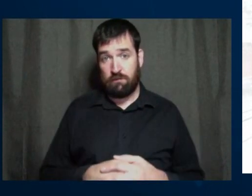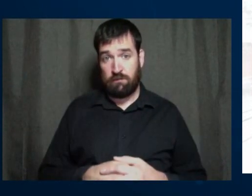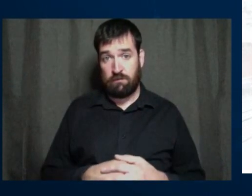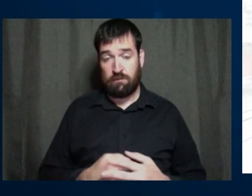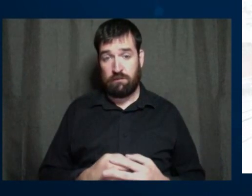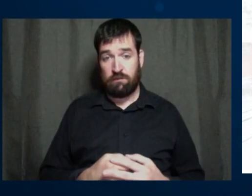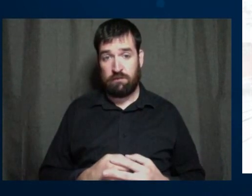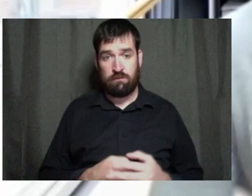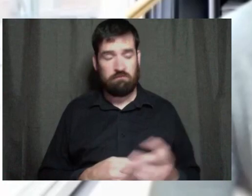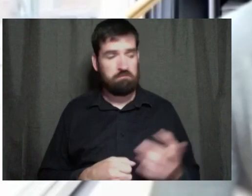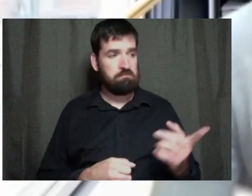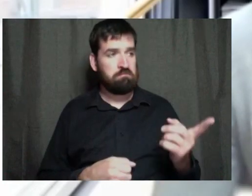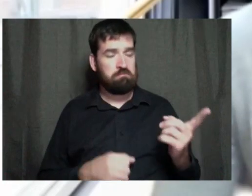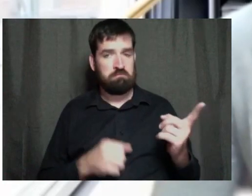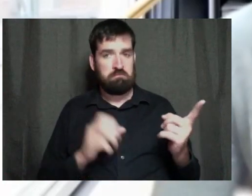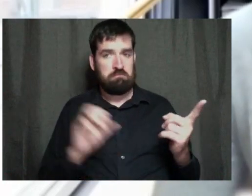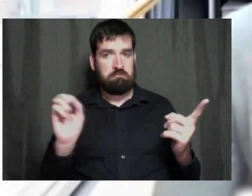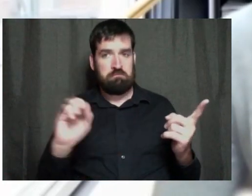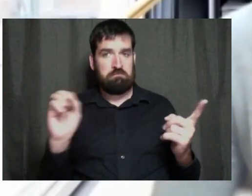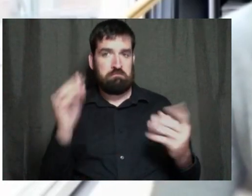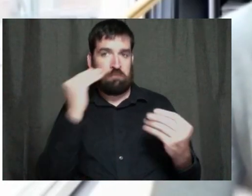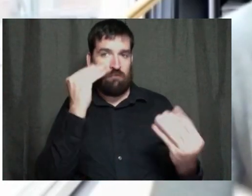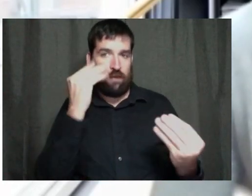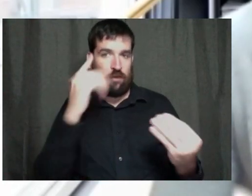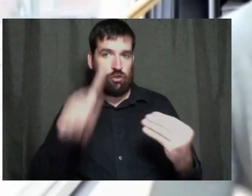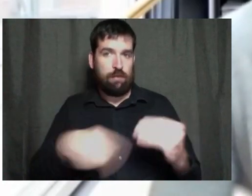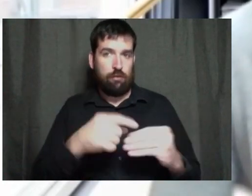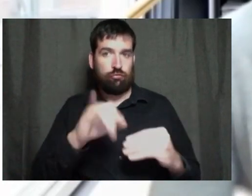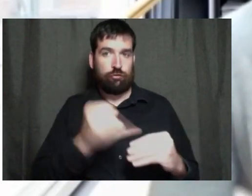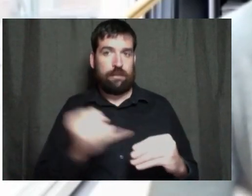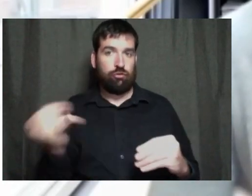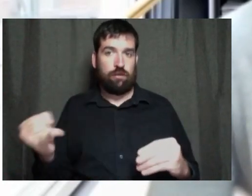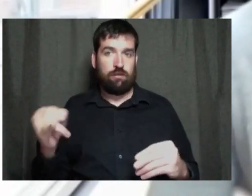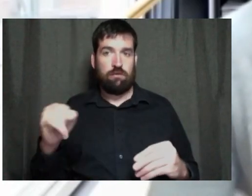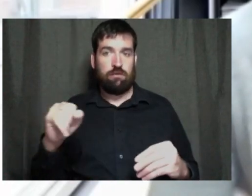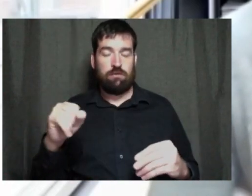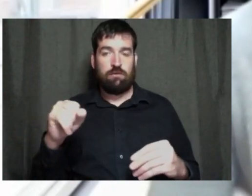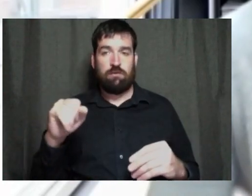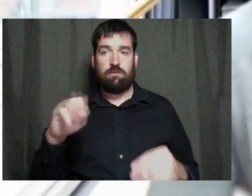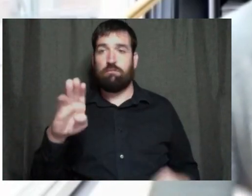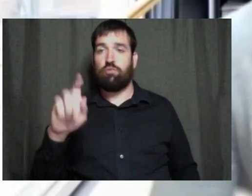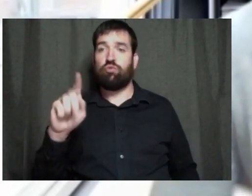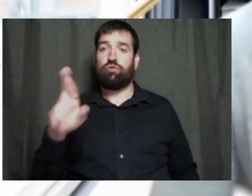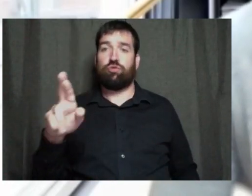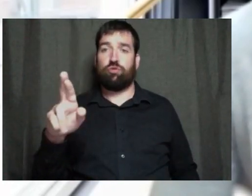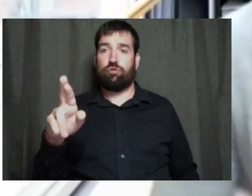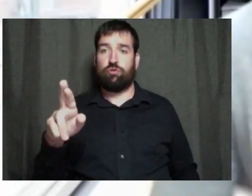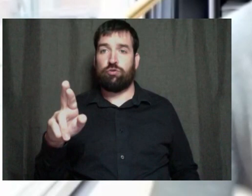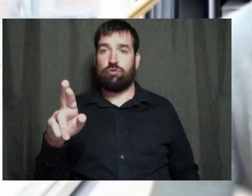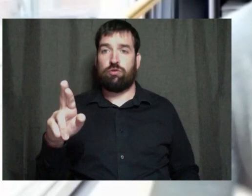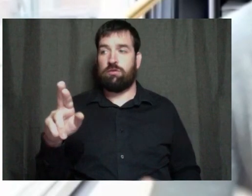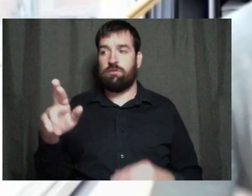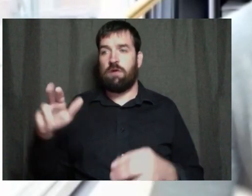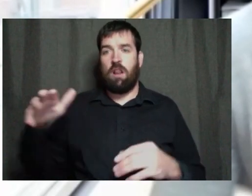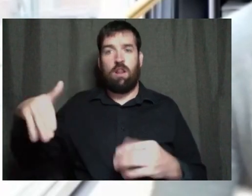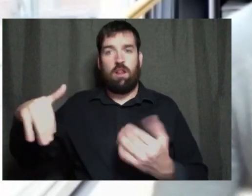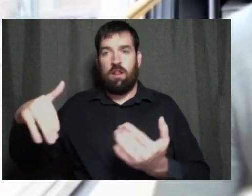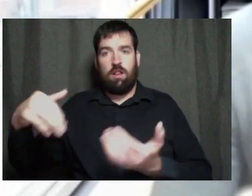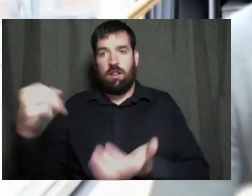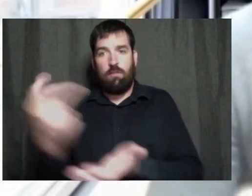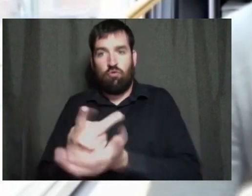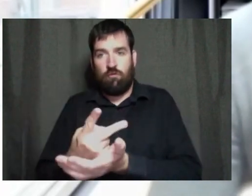I don't think we have information right now on the J&J vaccine and the approval for the booster